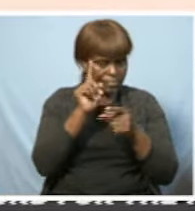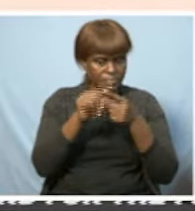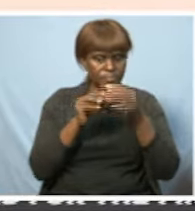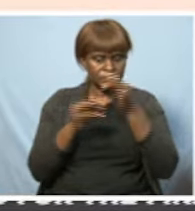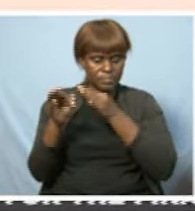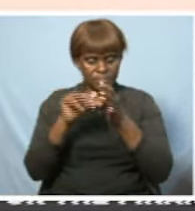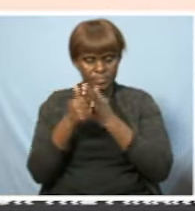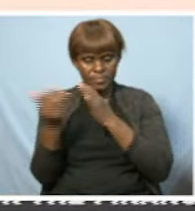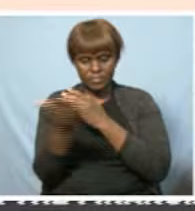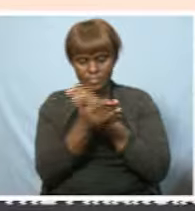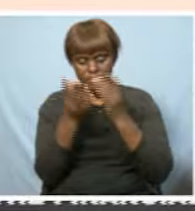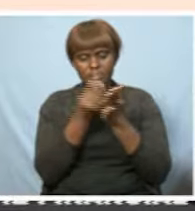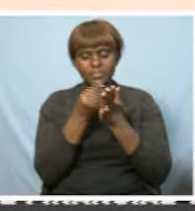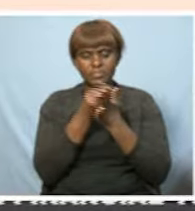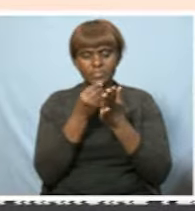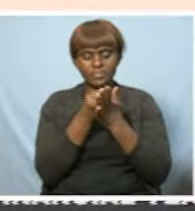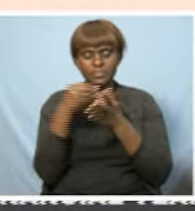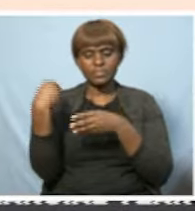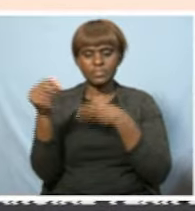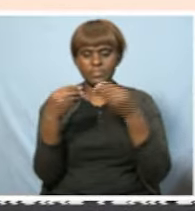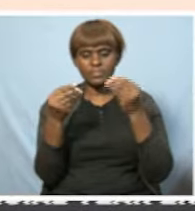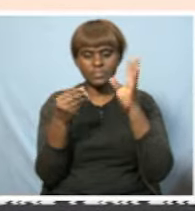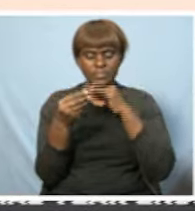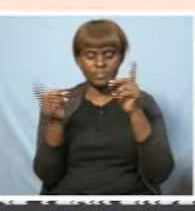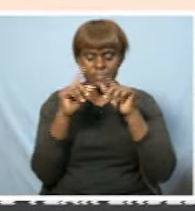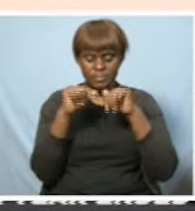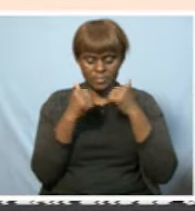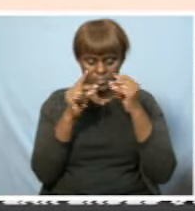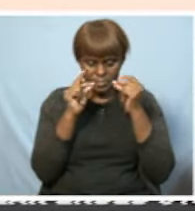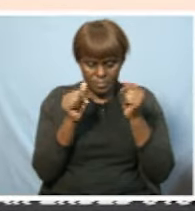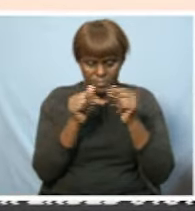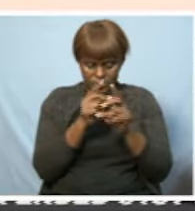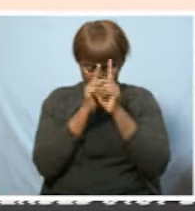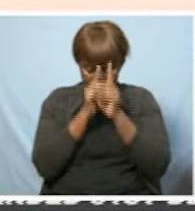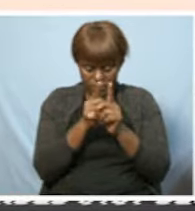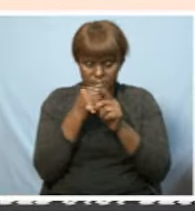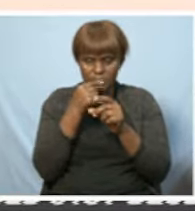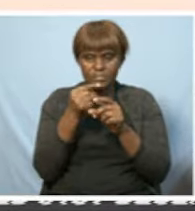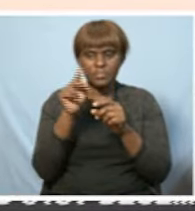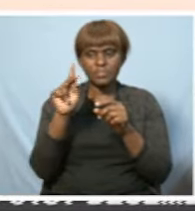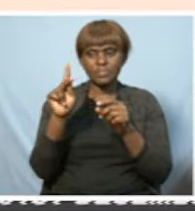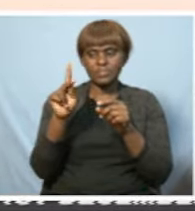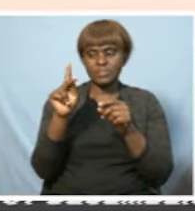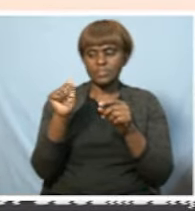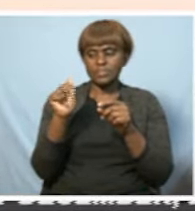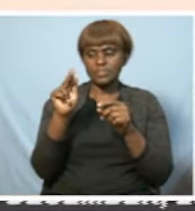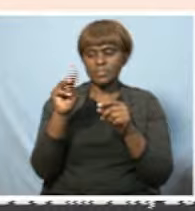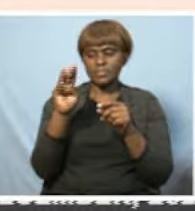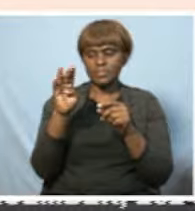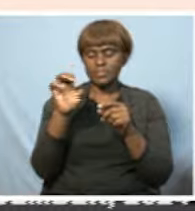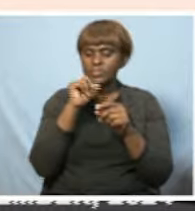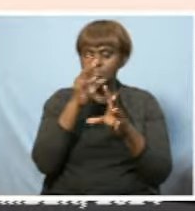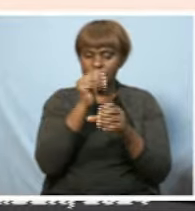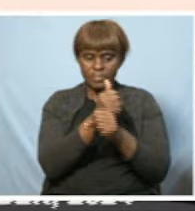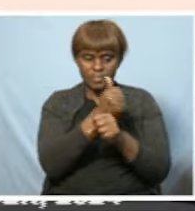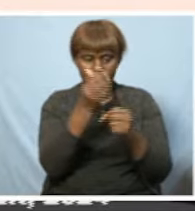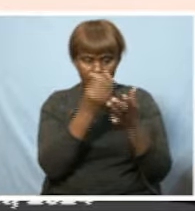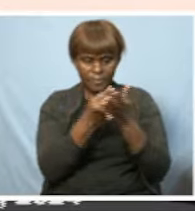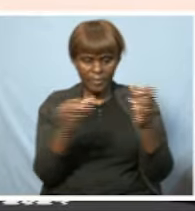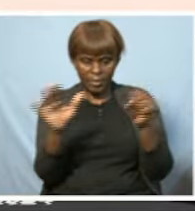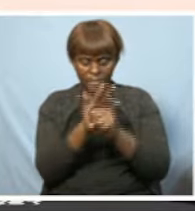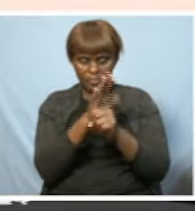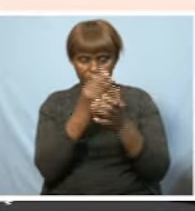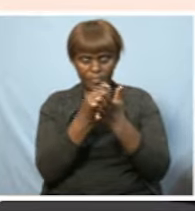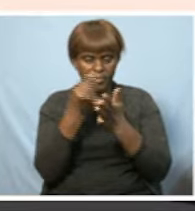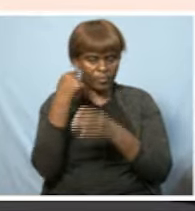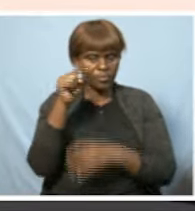how the funding had been dispersed, that is when we arrived at a decision to say Kaombwe did not receive any funding because the full allocation for